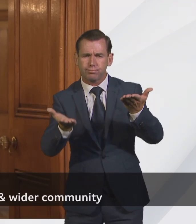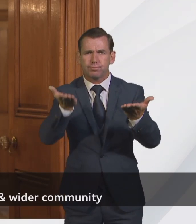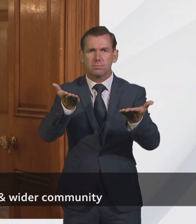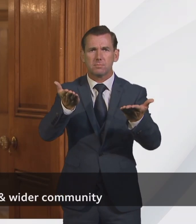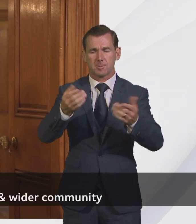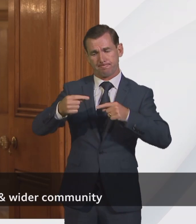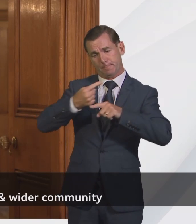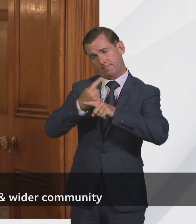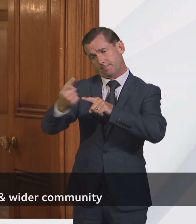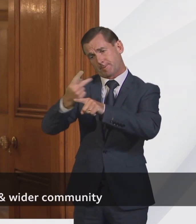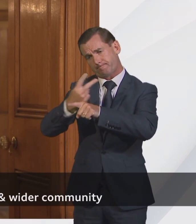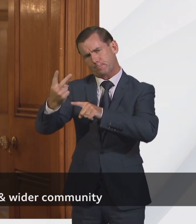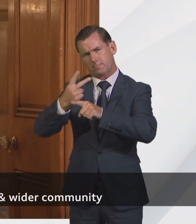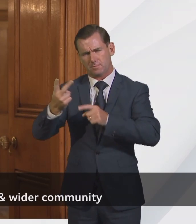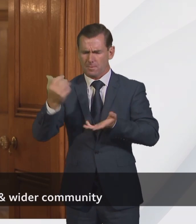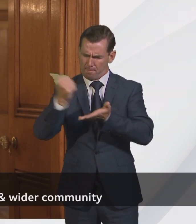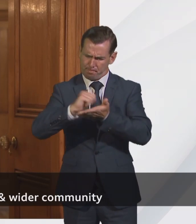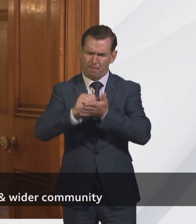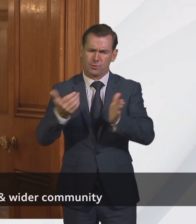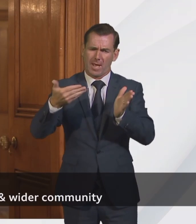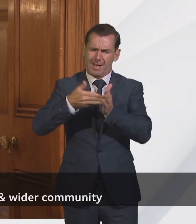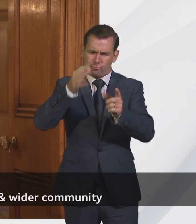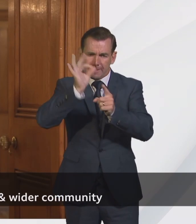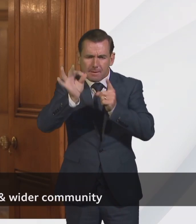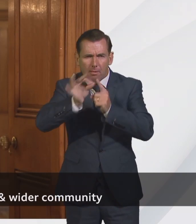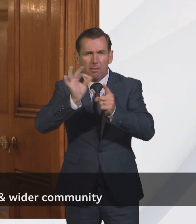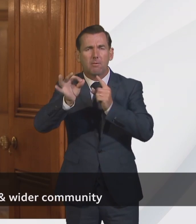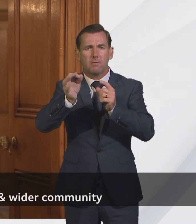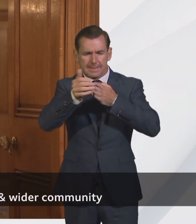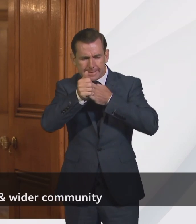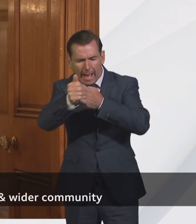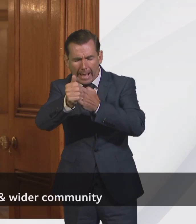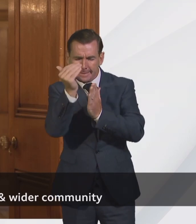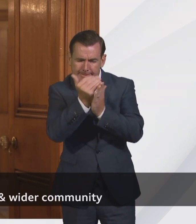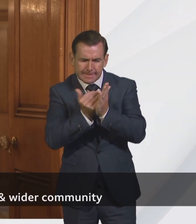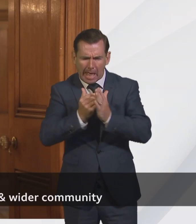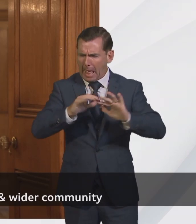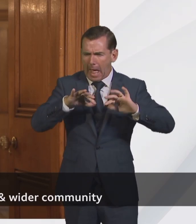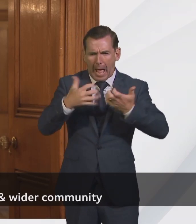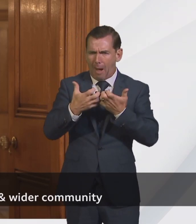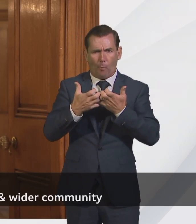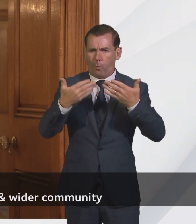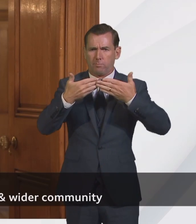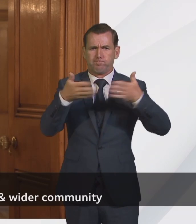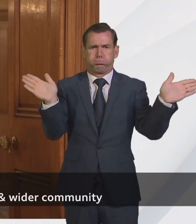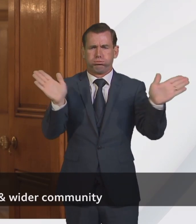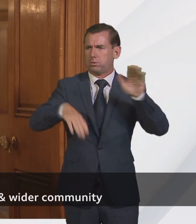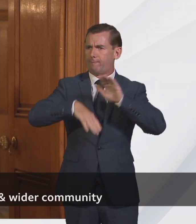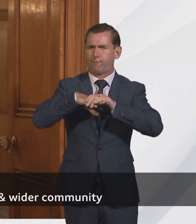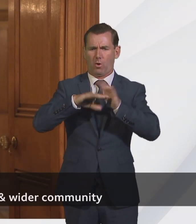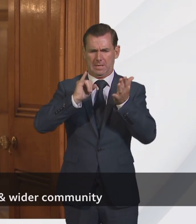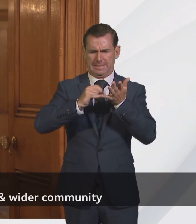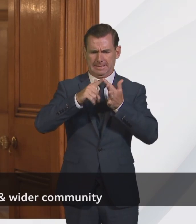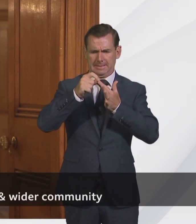and guidance to help schools prepare for a full return in September. We're working across